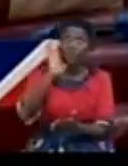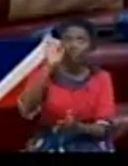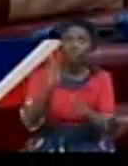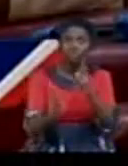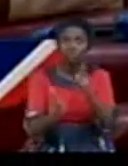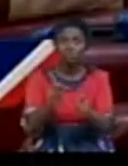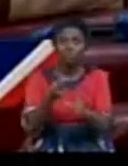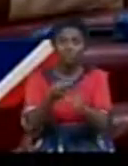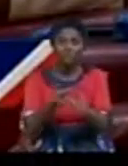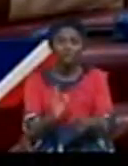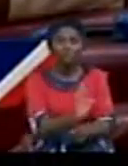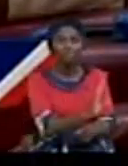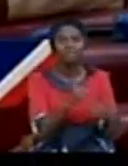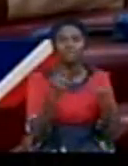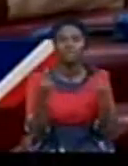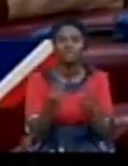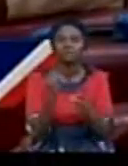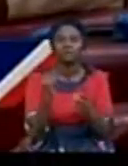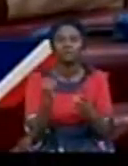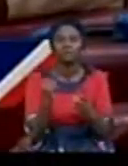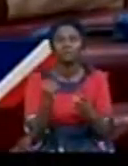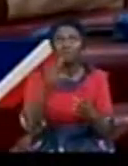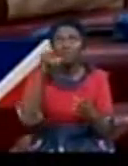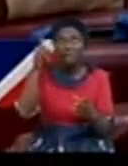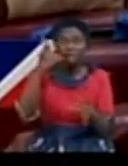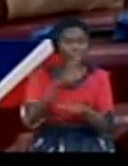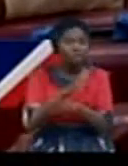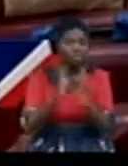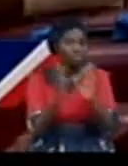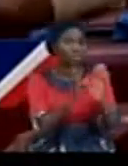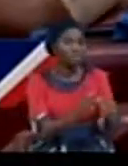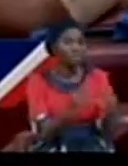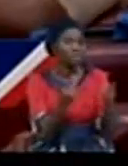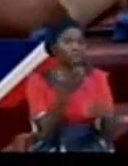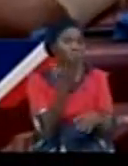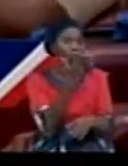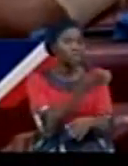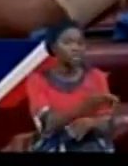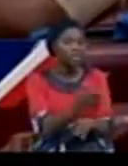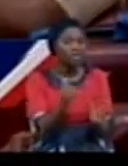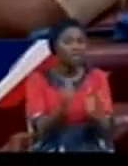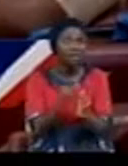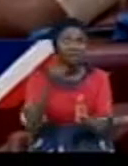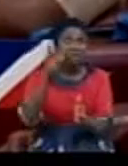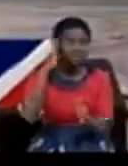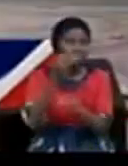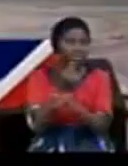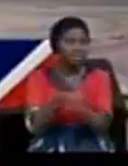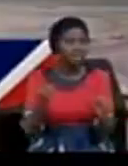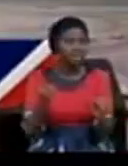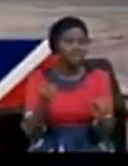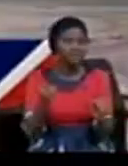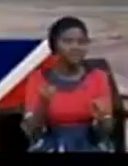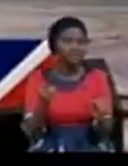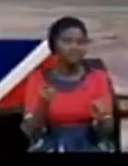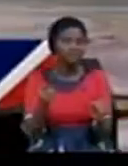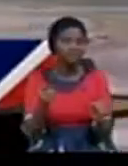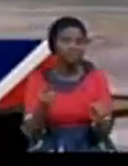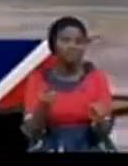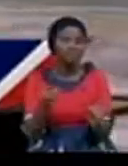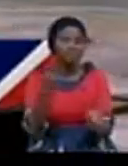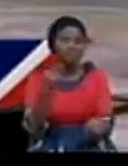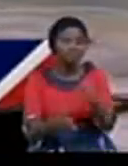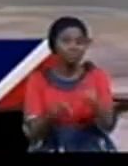doesn't limit the sins there that is going to save his people from. He'll save them